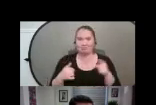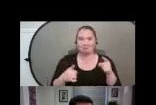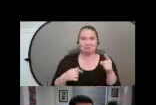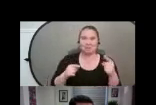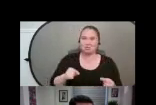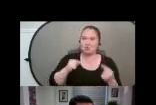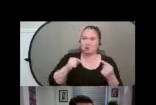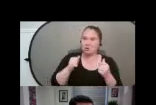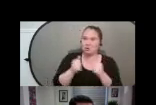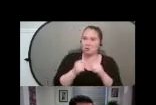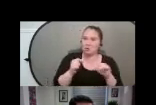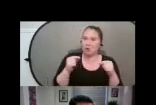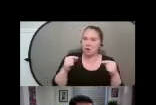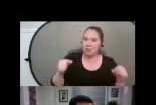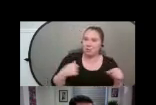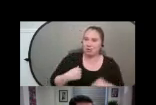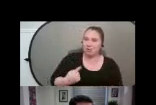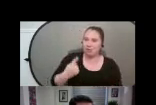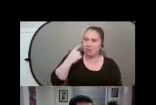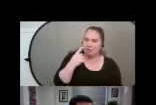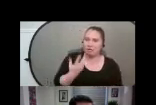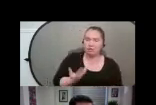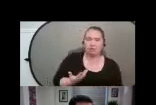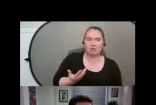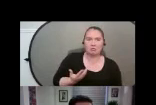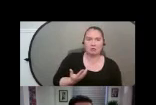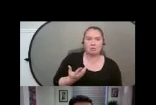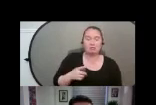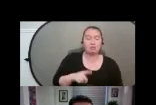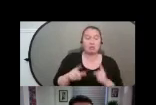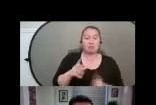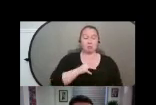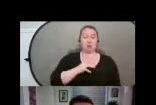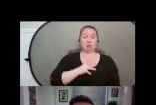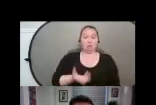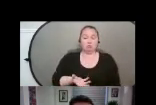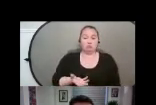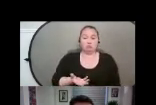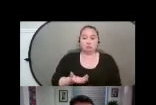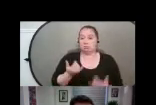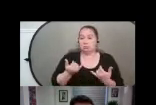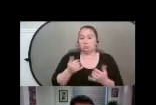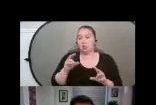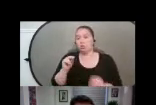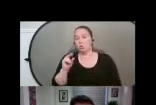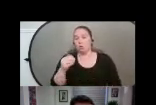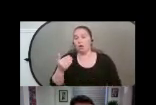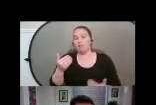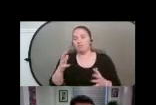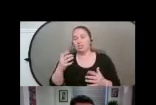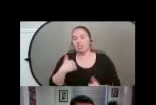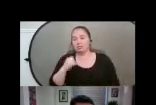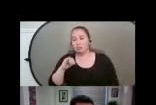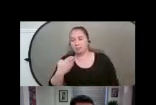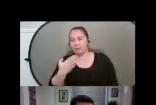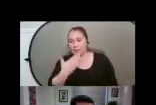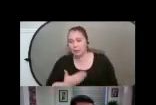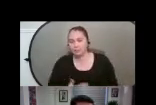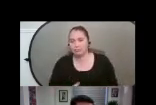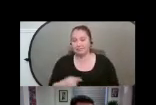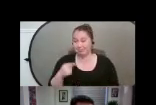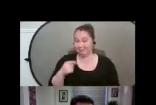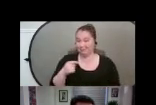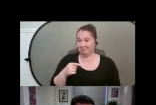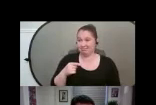something, I think, maybe. Just, it's okay. I have a job. Thank you, Jared. It's not a good job,